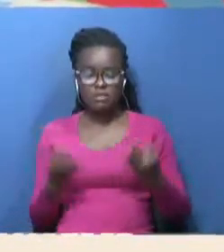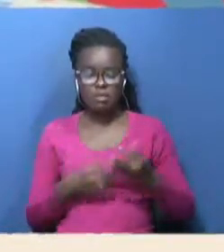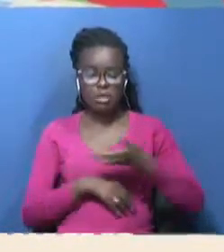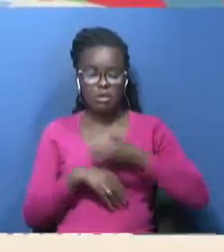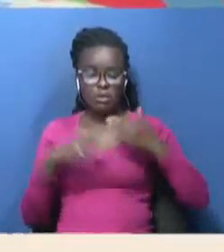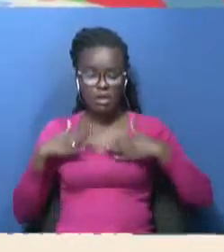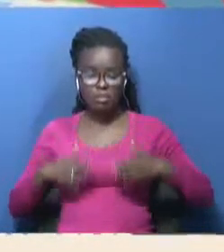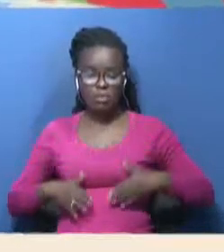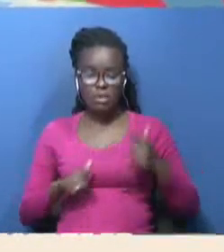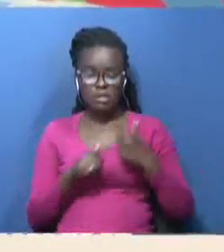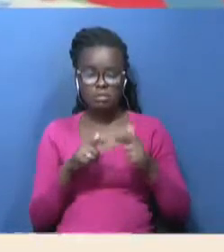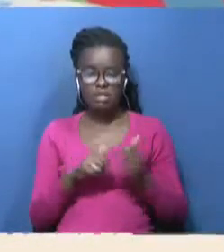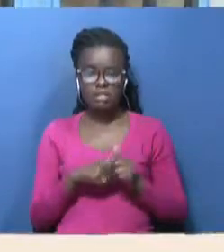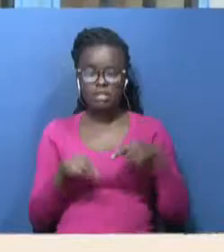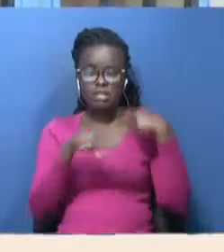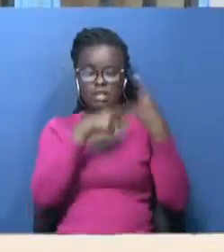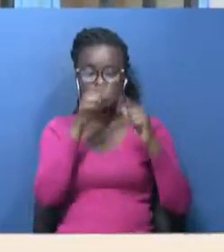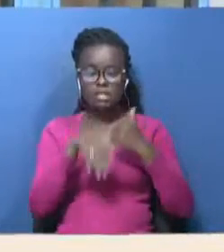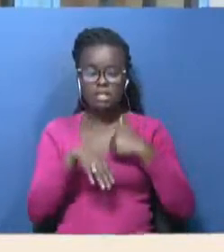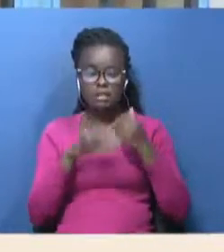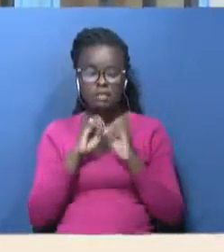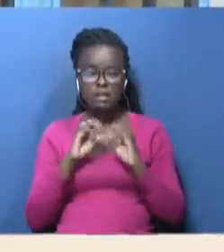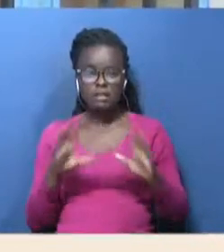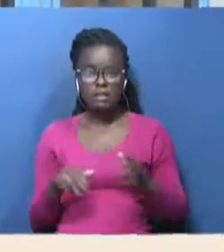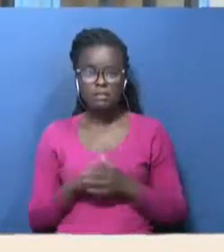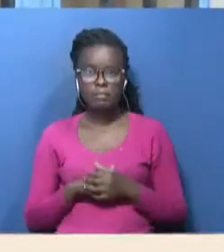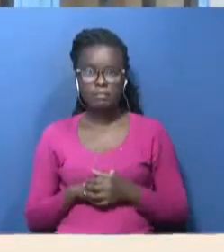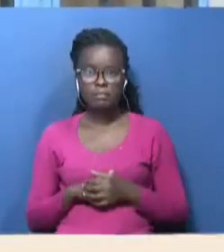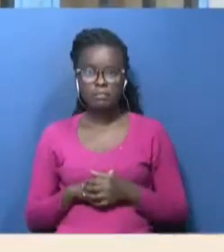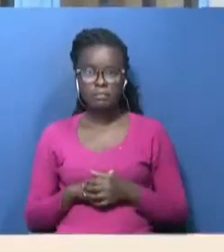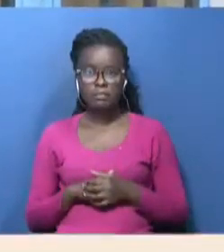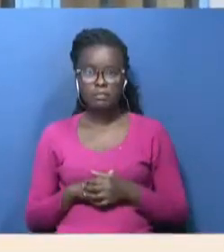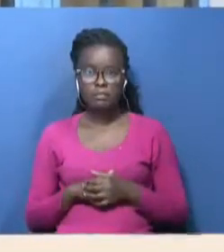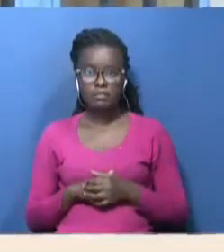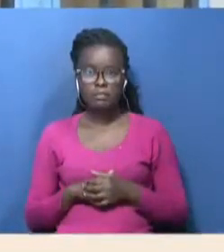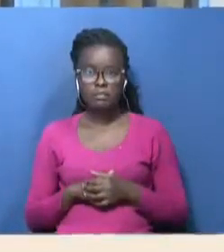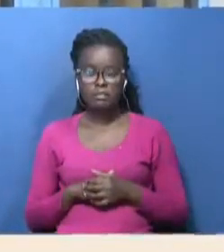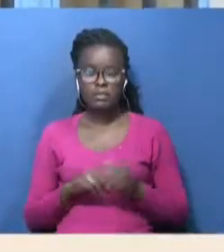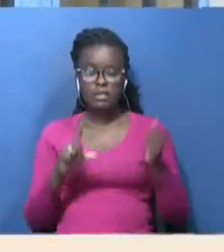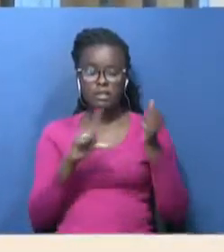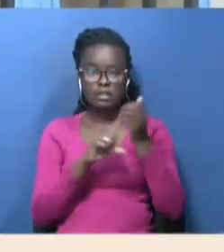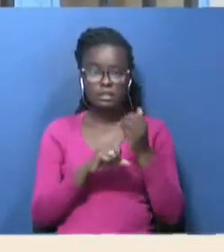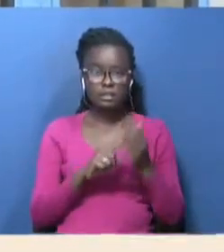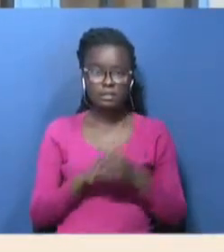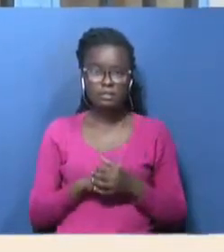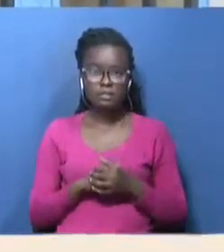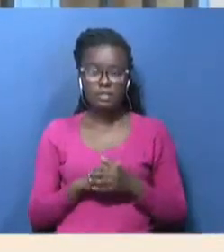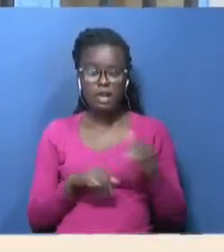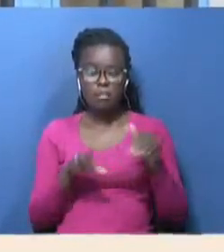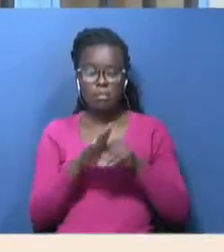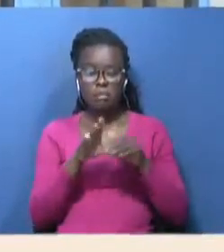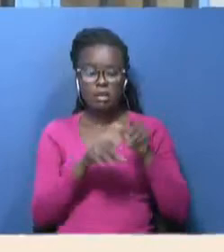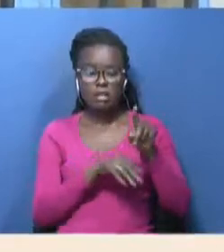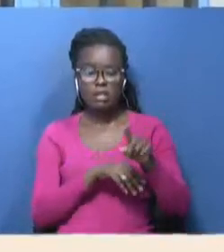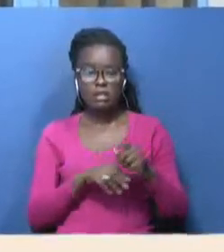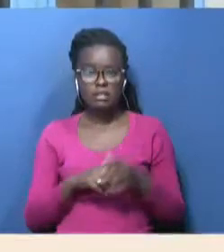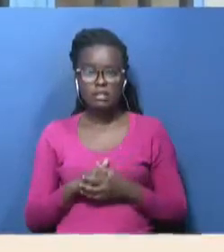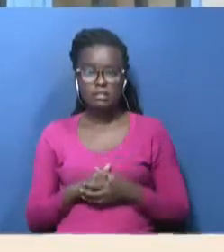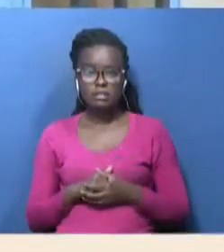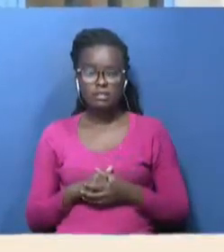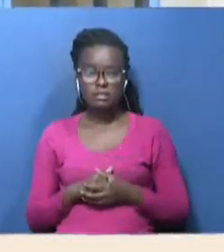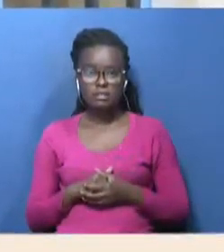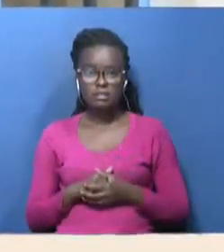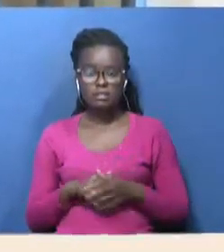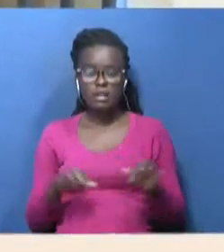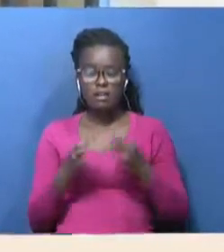mĩrĩ ĩno ndĩkoretwo na umithio. To reach their members, or rather